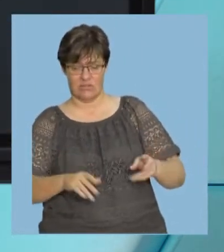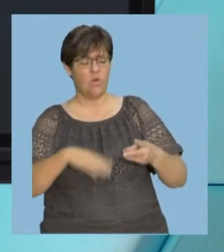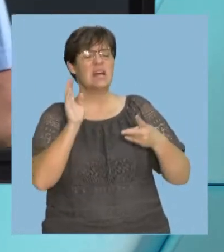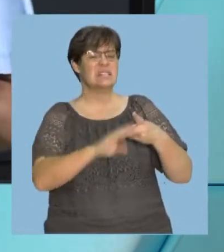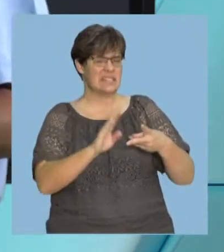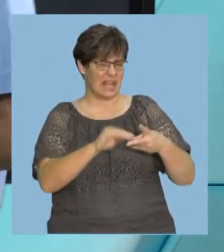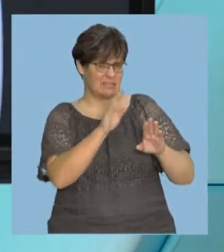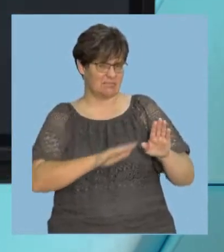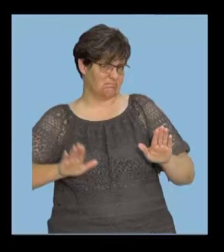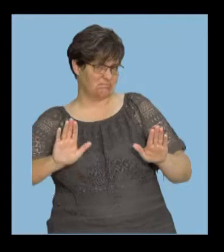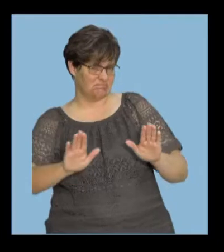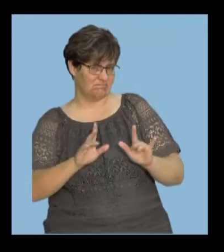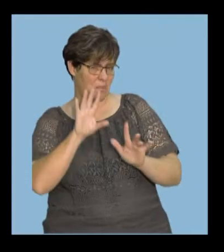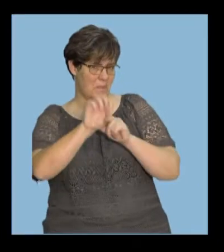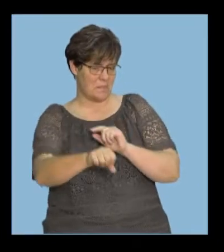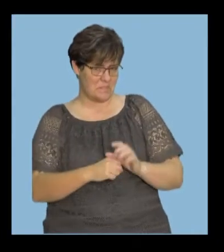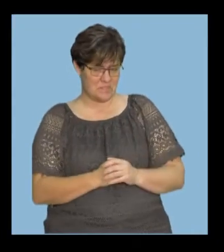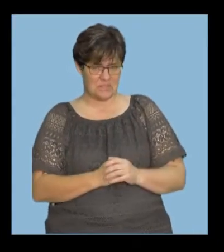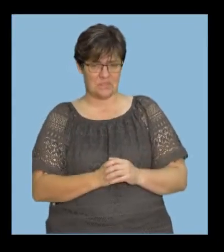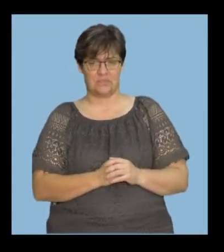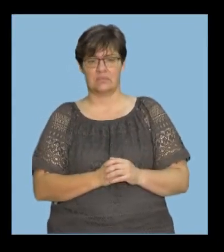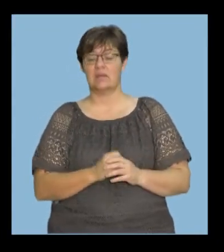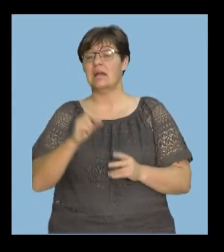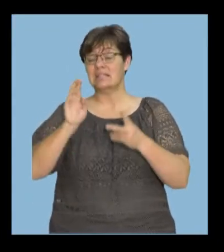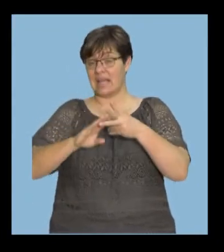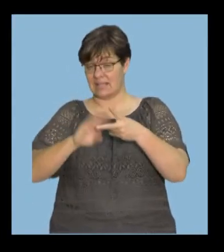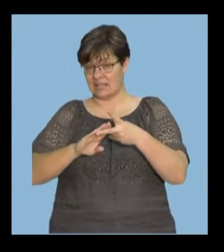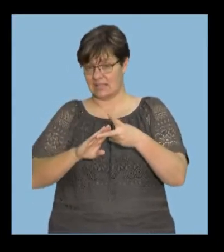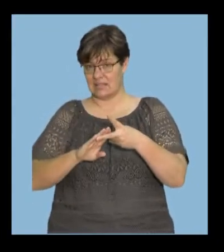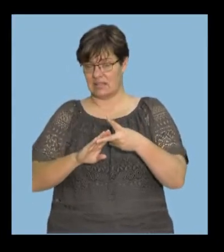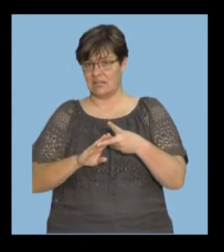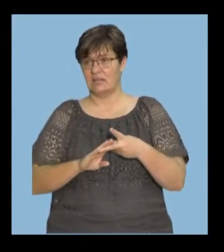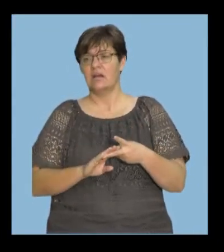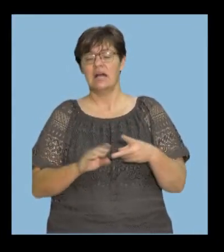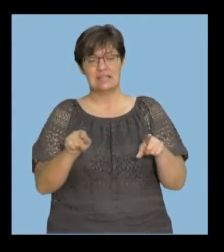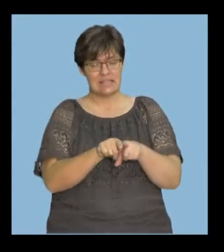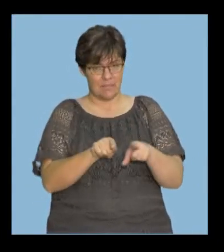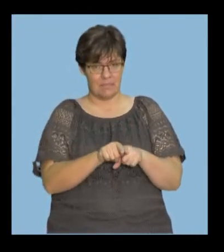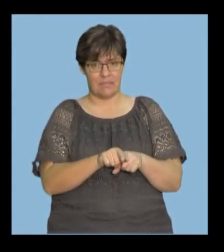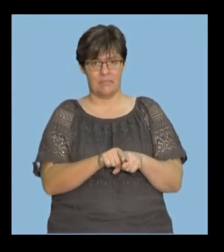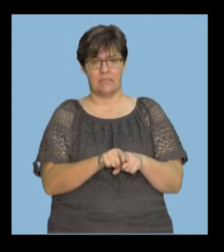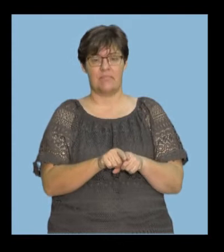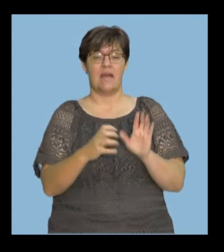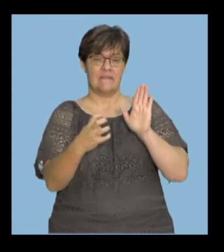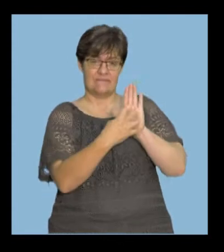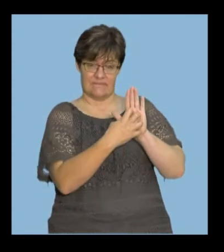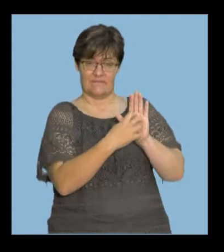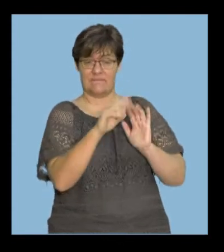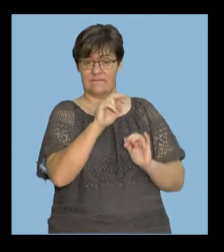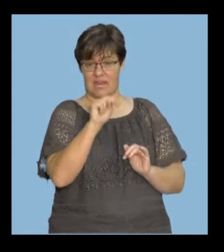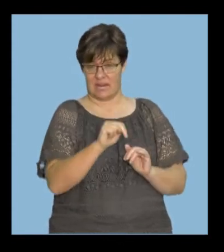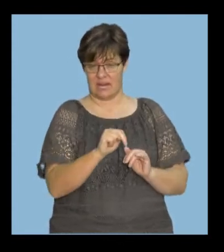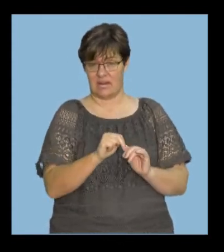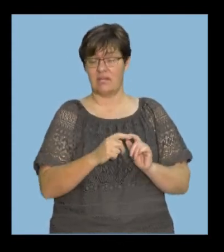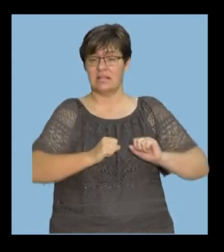let's define a second set. Our second set will be will also be part of the Venn